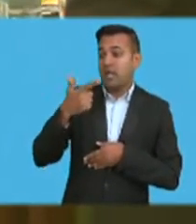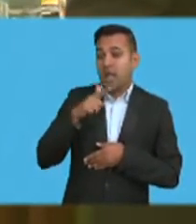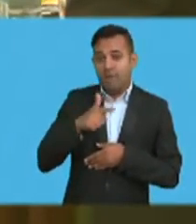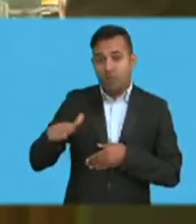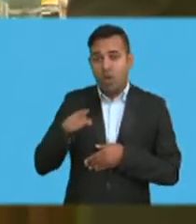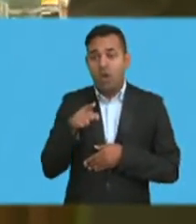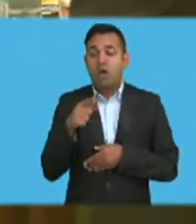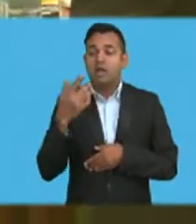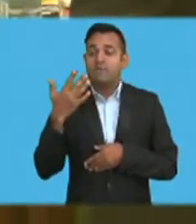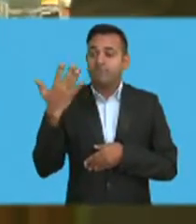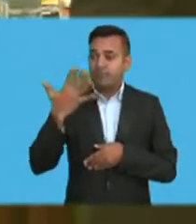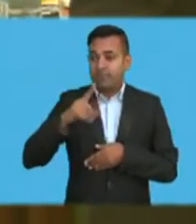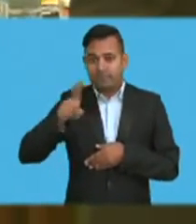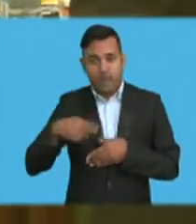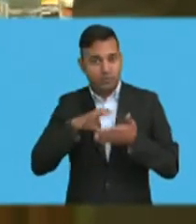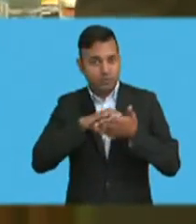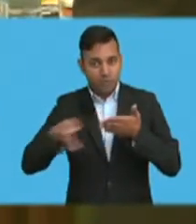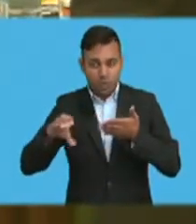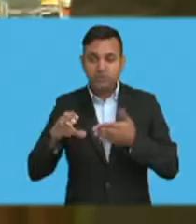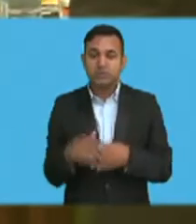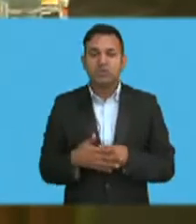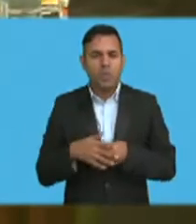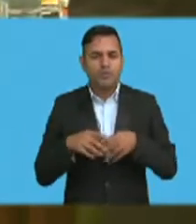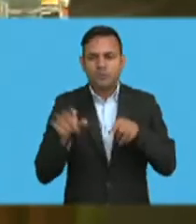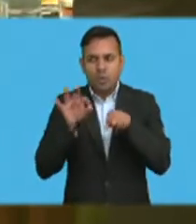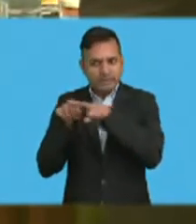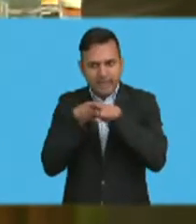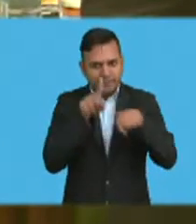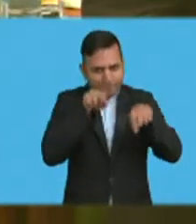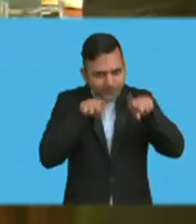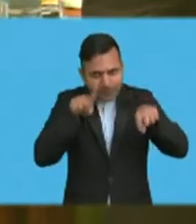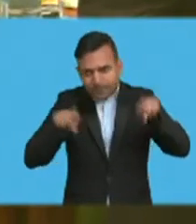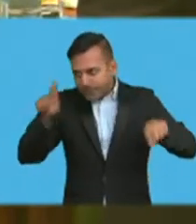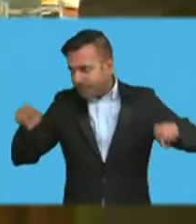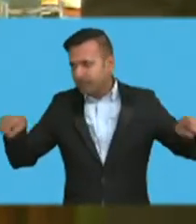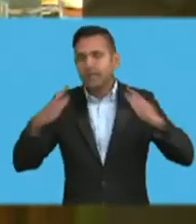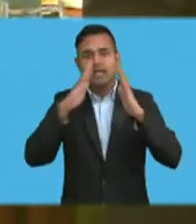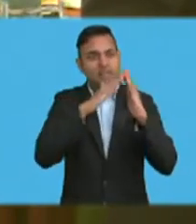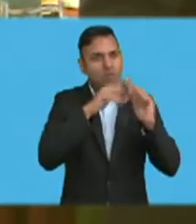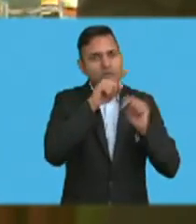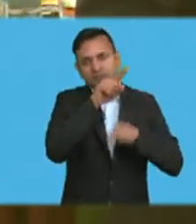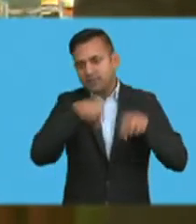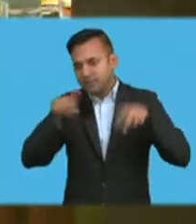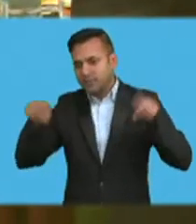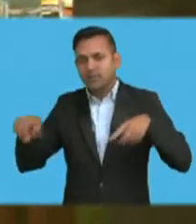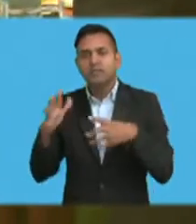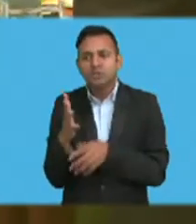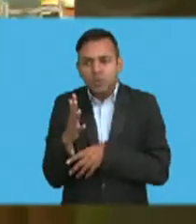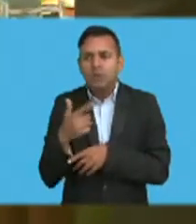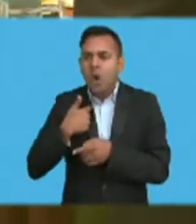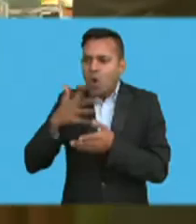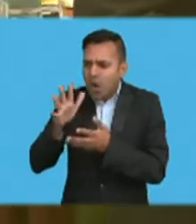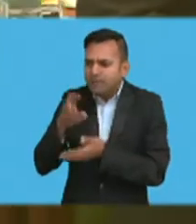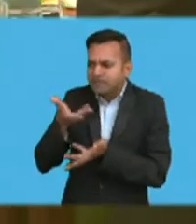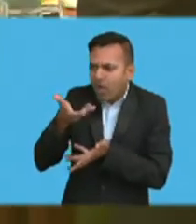Speaker. So, Madam Speaker, we had a meeting with all the leaders of the town council, municipal